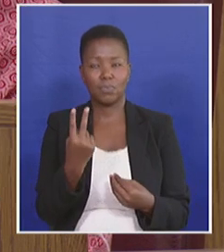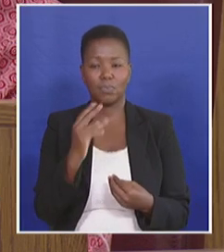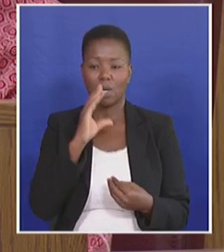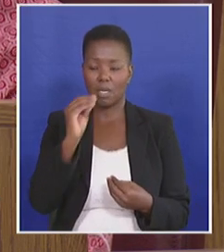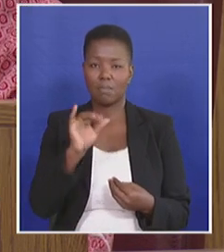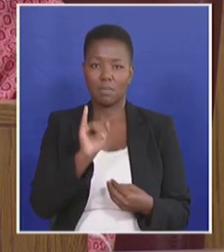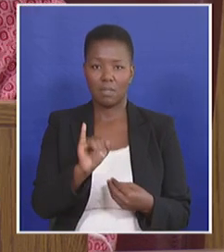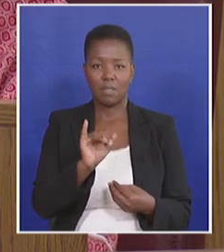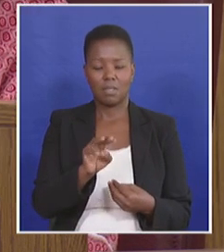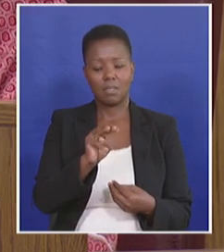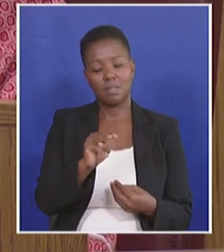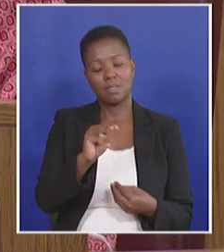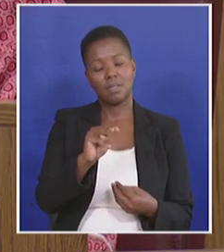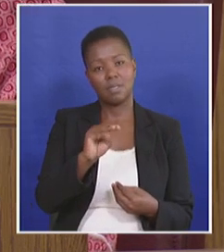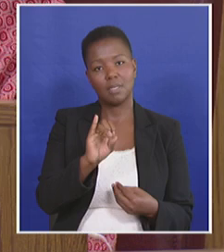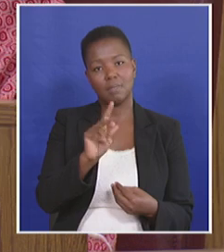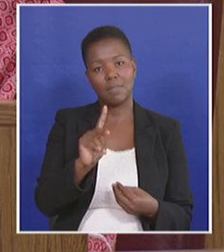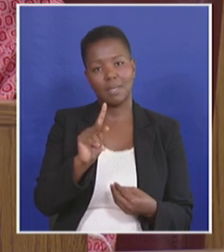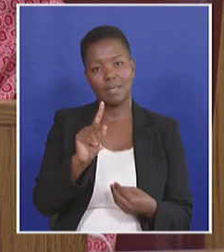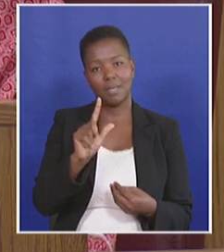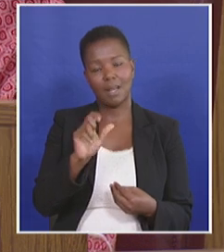Honorable Mikilaikas. Honorable Minister.